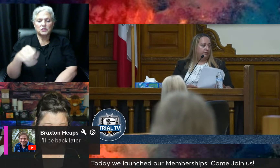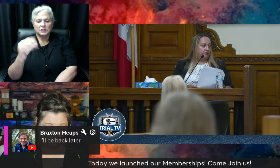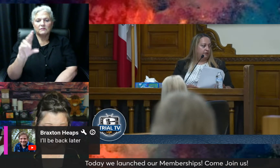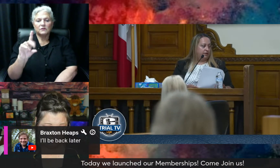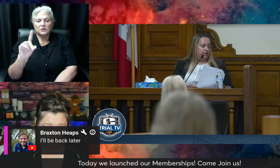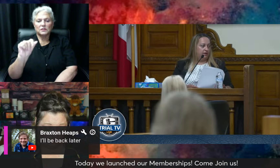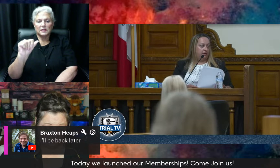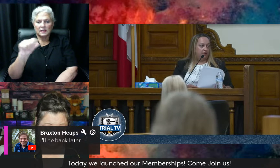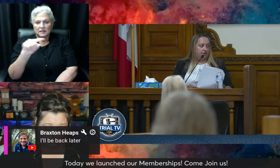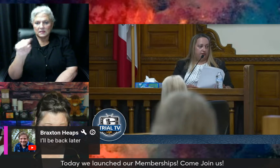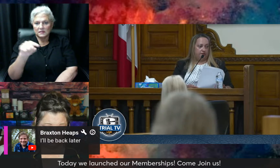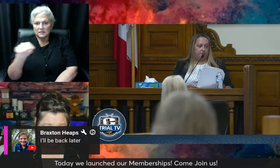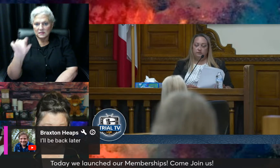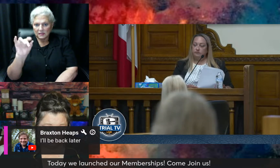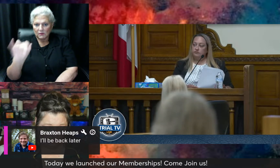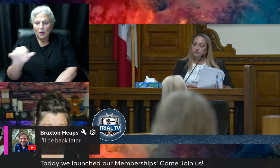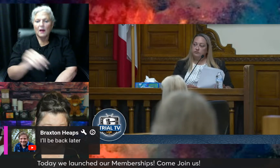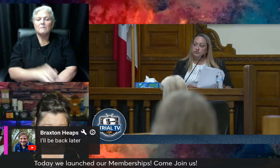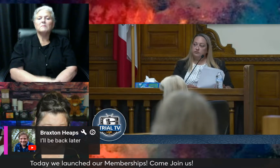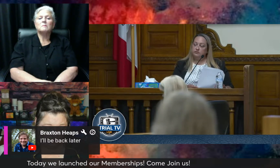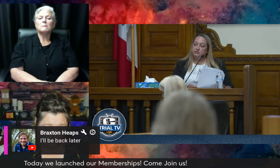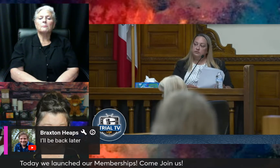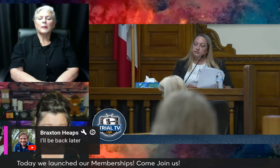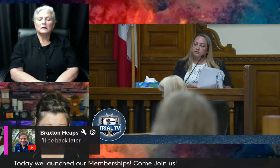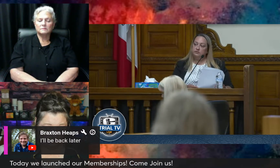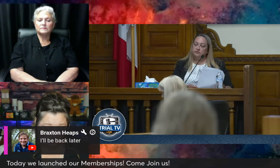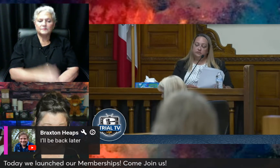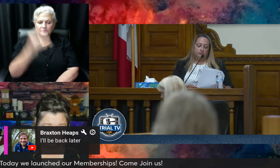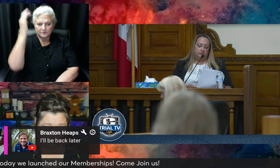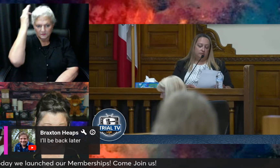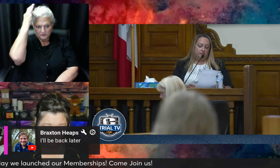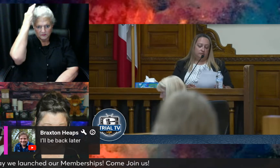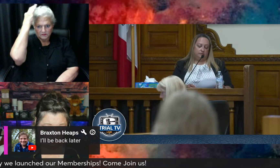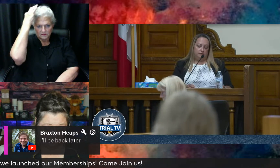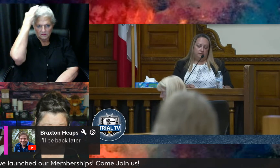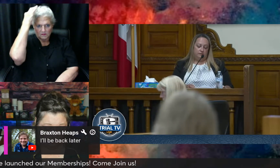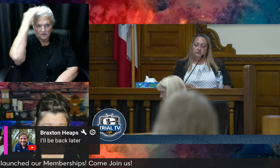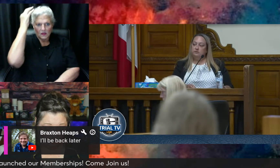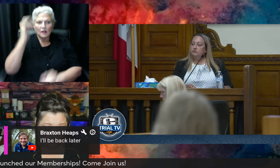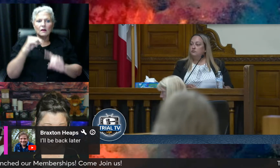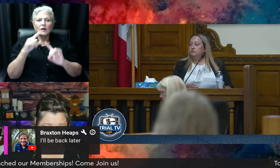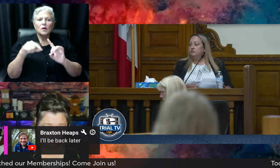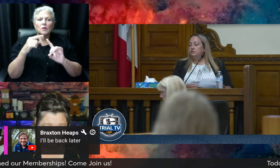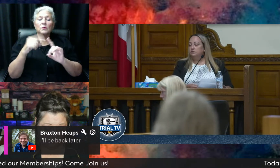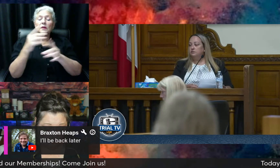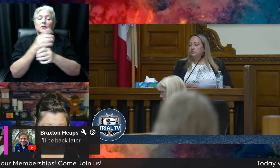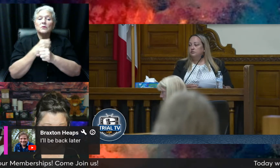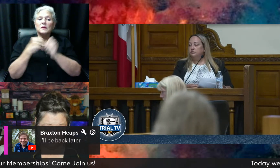of 310 octillion. So when you get those samples,